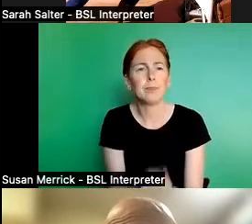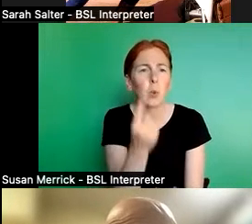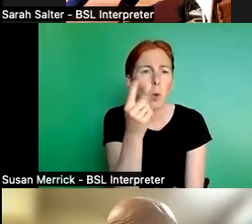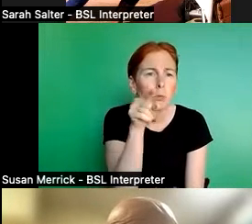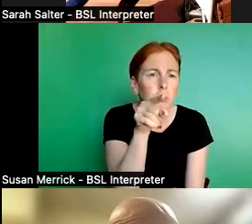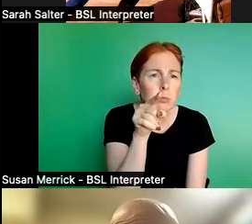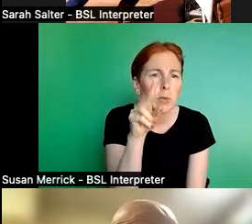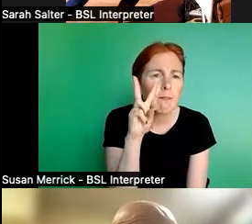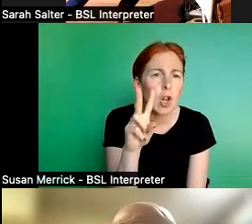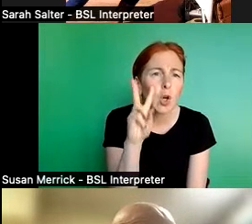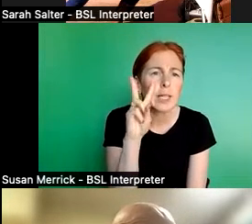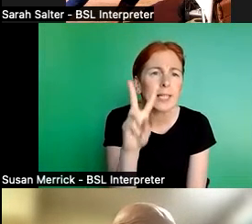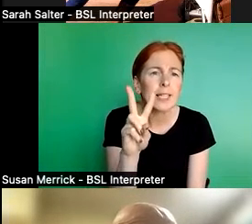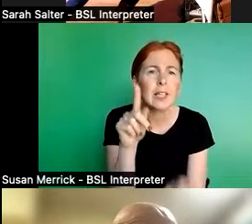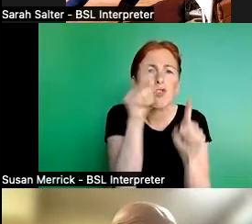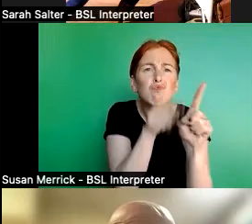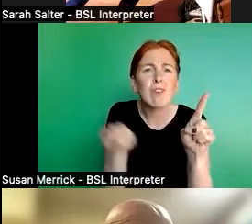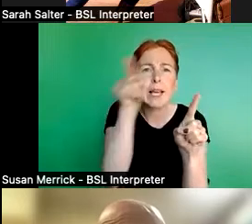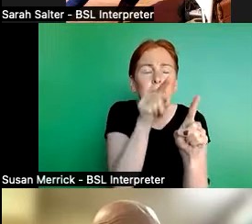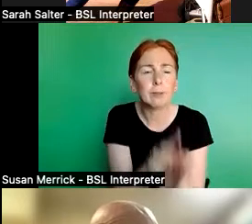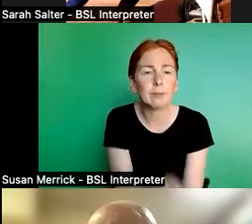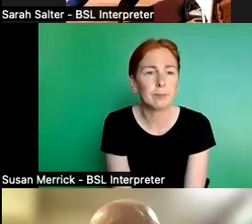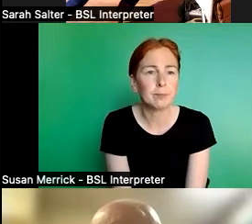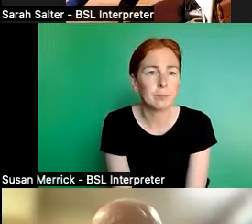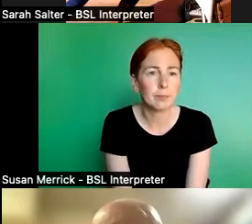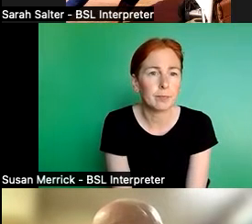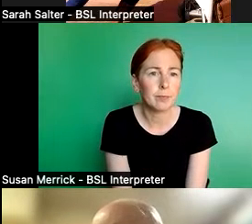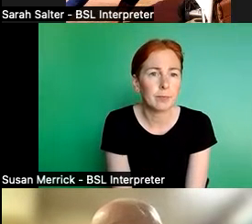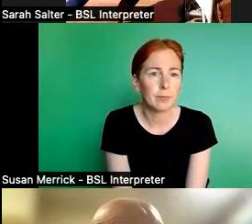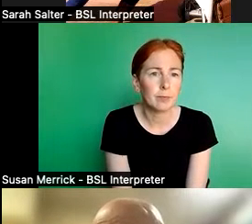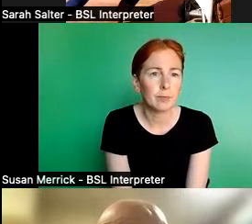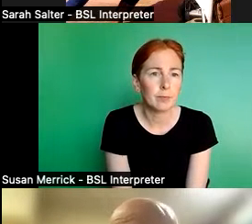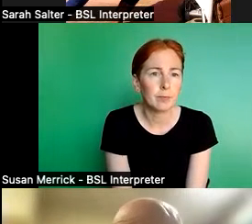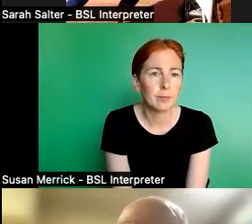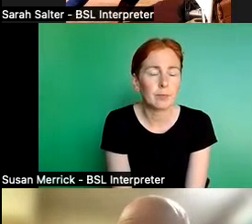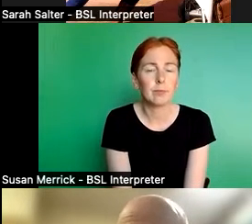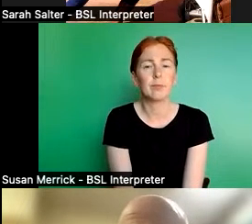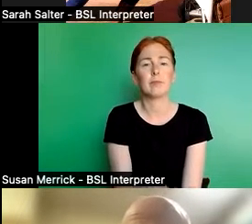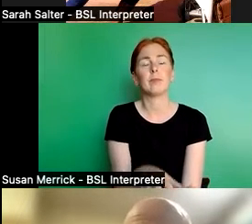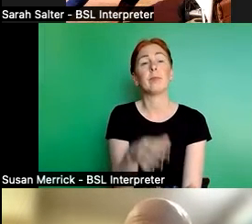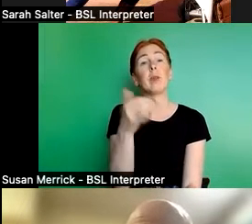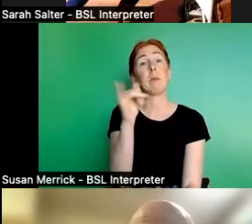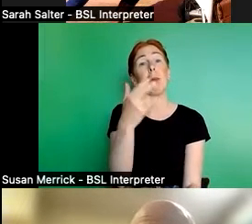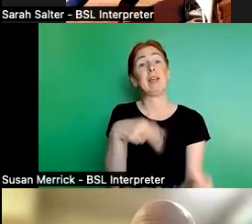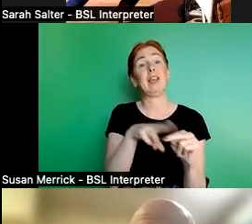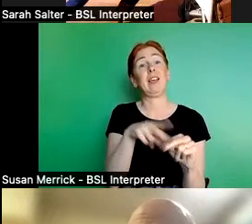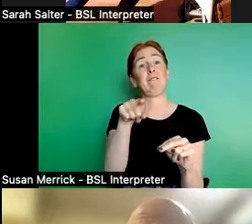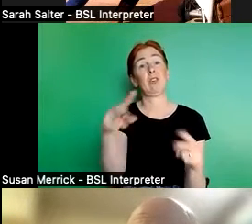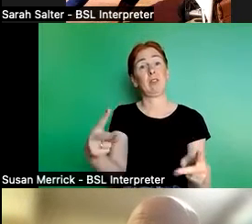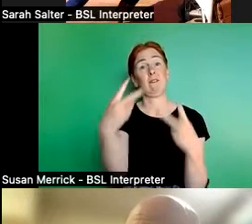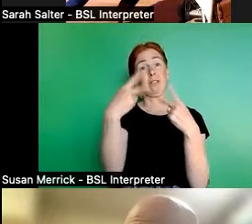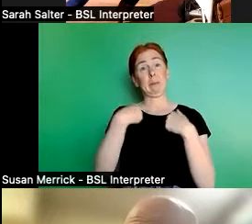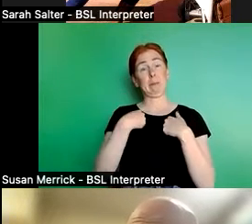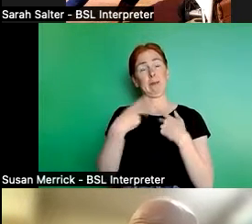hyper autofluorescent ring. And you'll often, if you come and see me, you'll often see in my letters that I'm commenting on that. Because